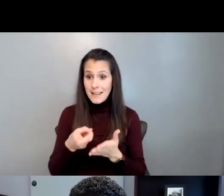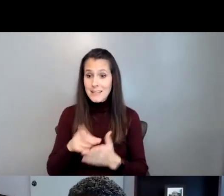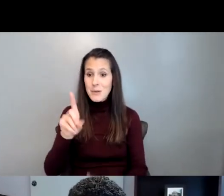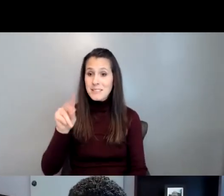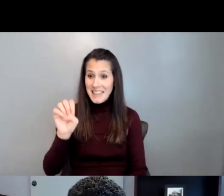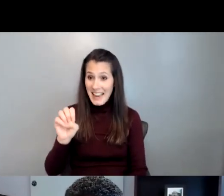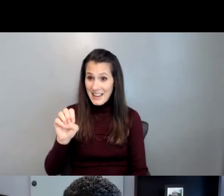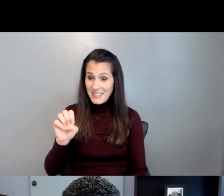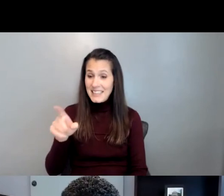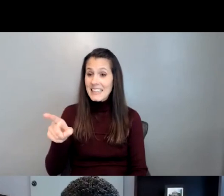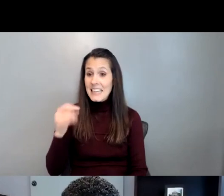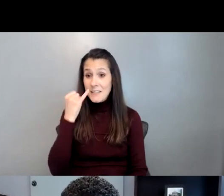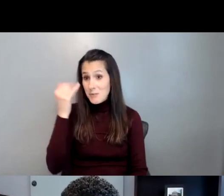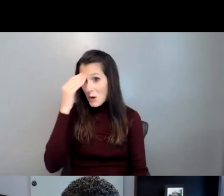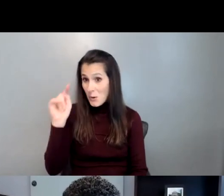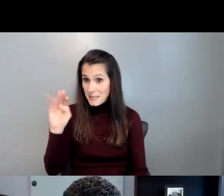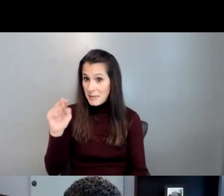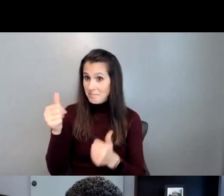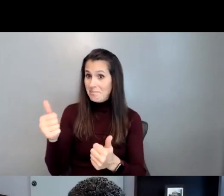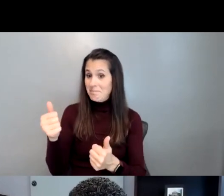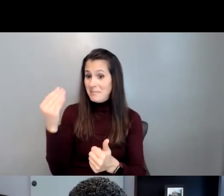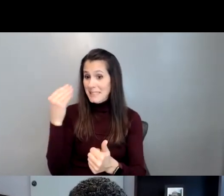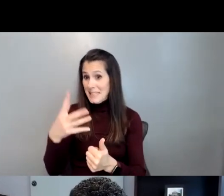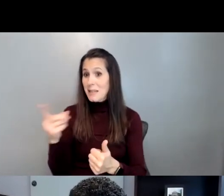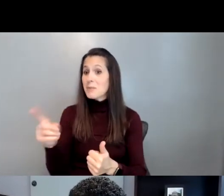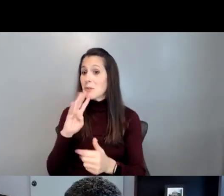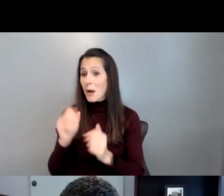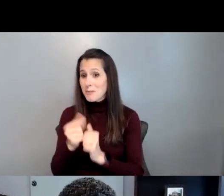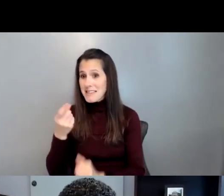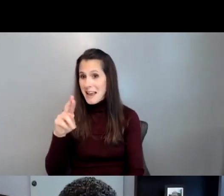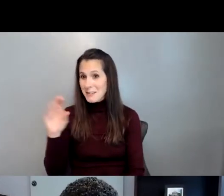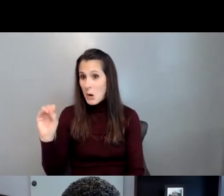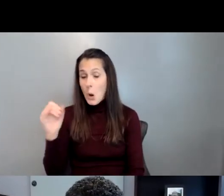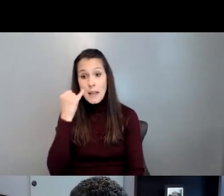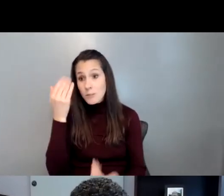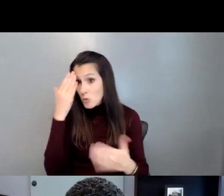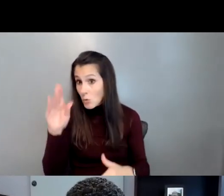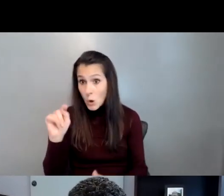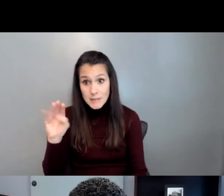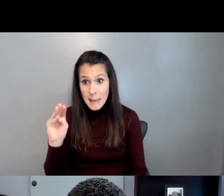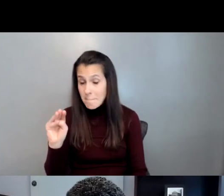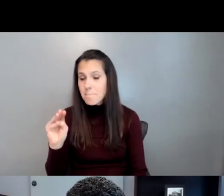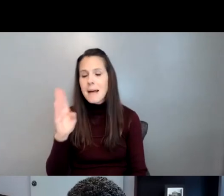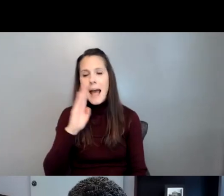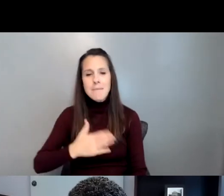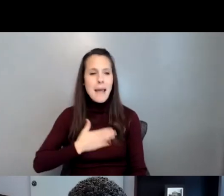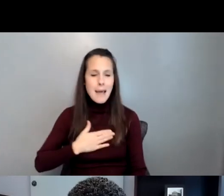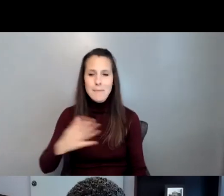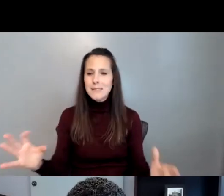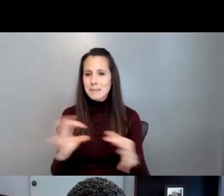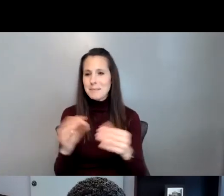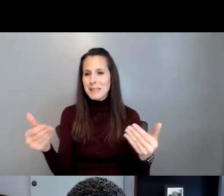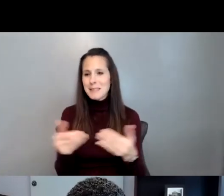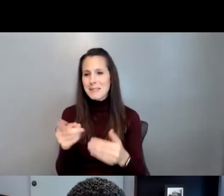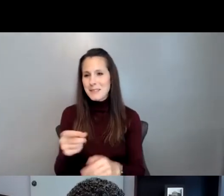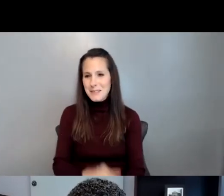Klenk, if you know Tim, then tell Tim that you talked to Dr. O. If you don't know Tim Kane, then I'd be happy to introduce you to